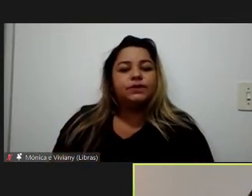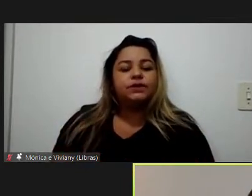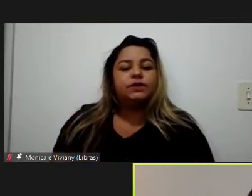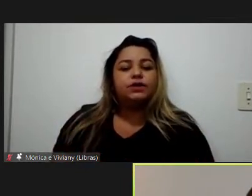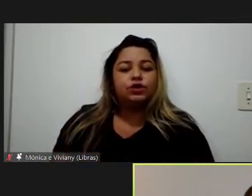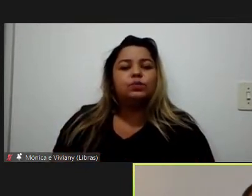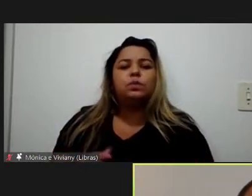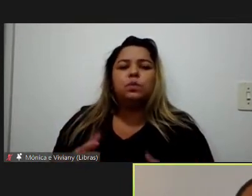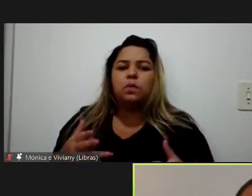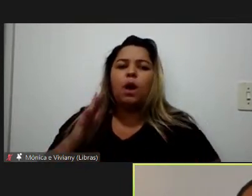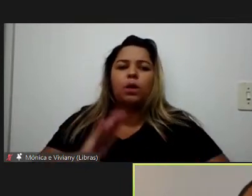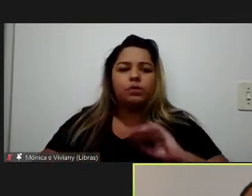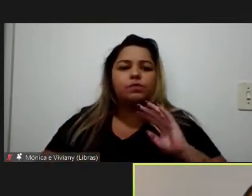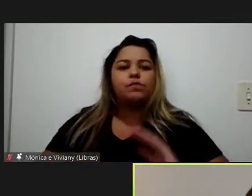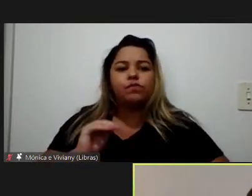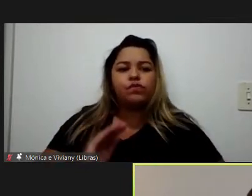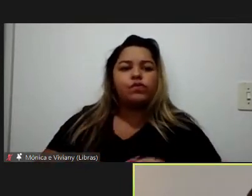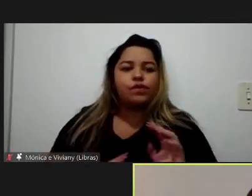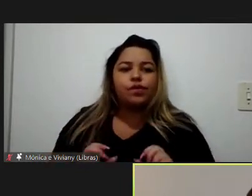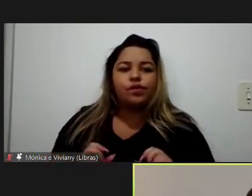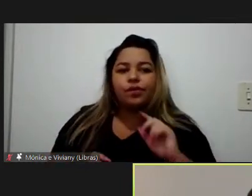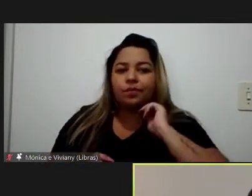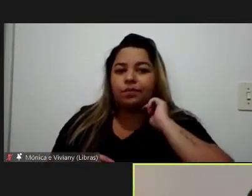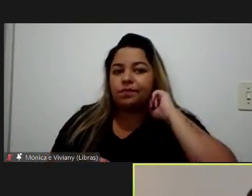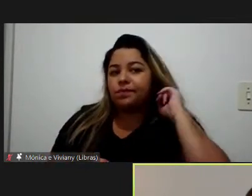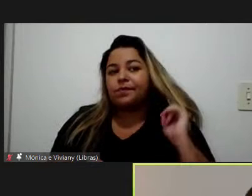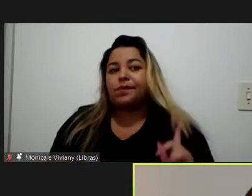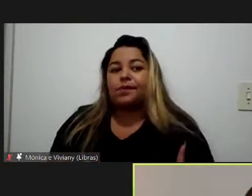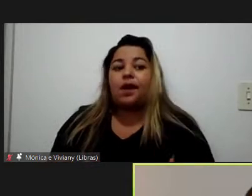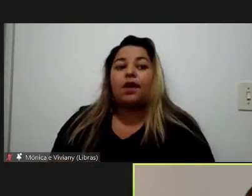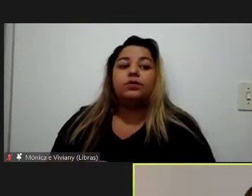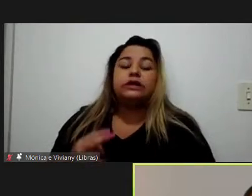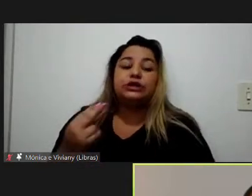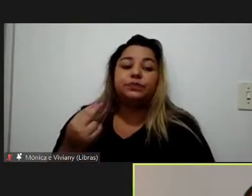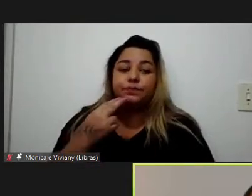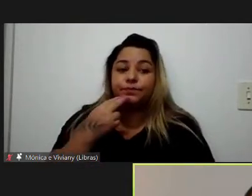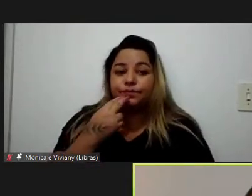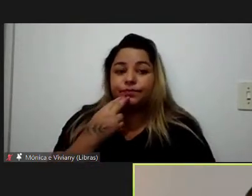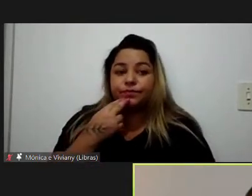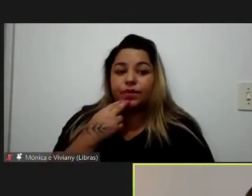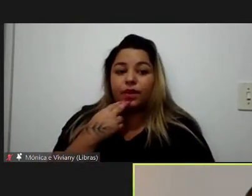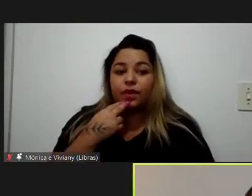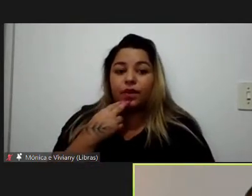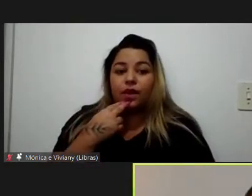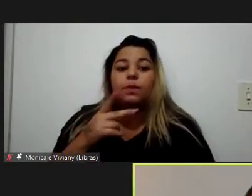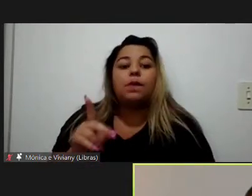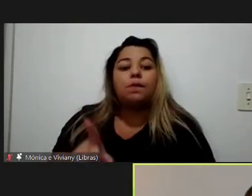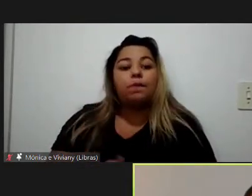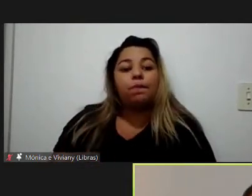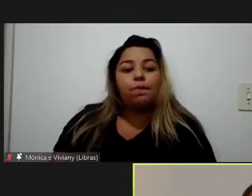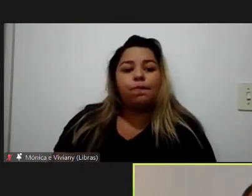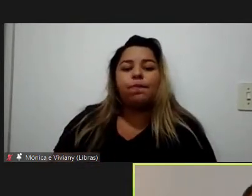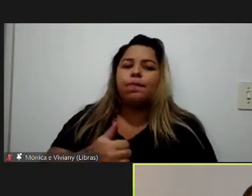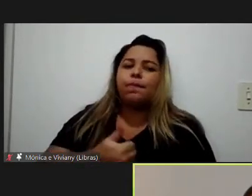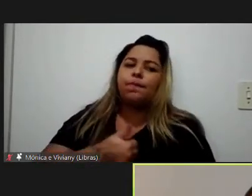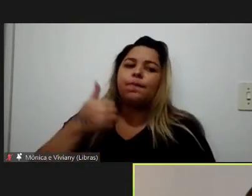ideally also include nutritionists or dietitians, which are the best experts for these